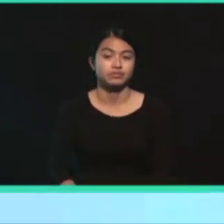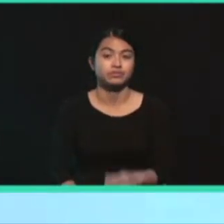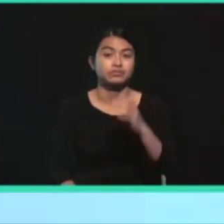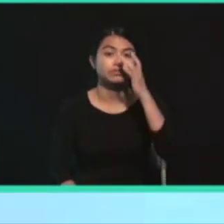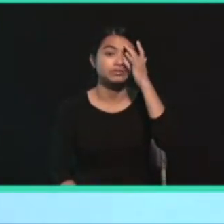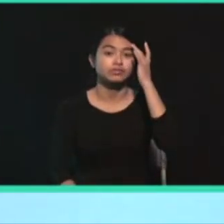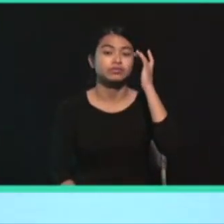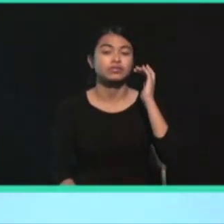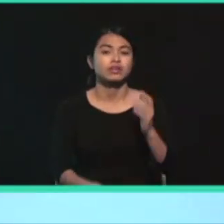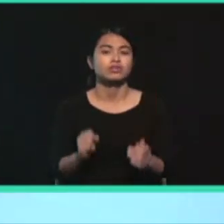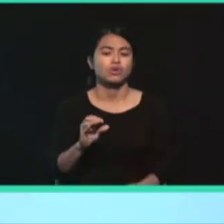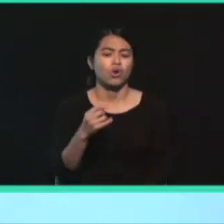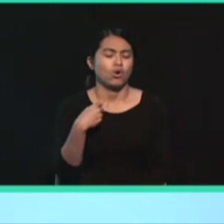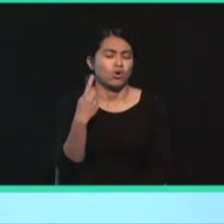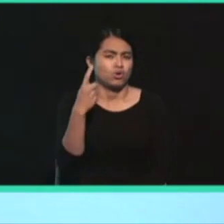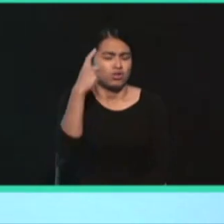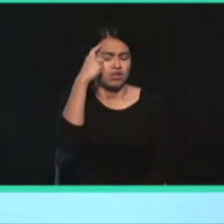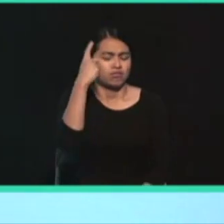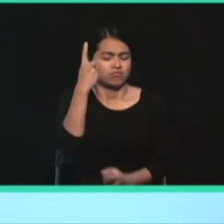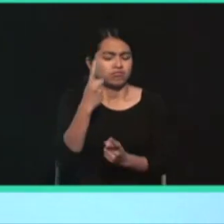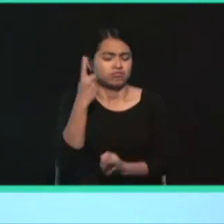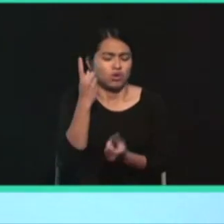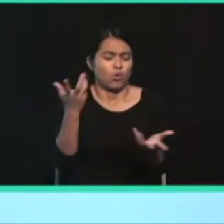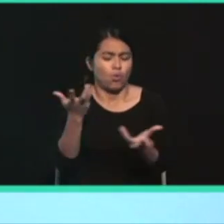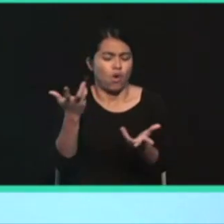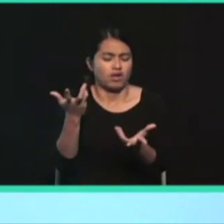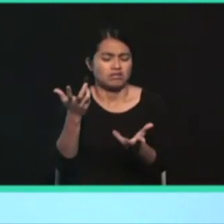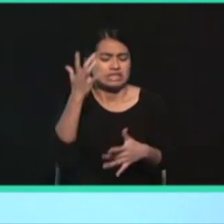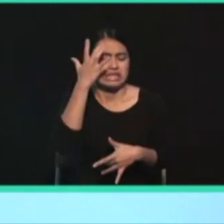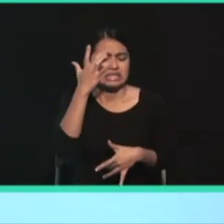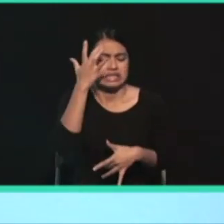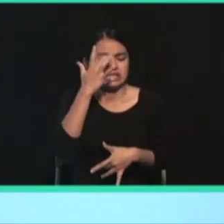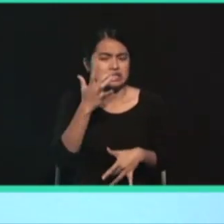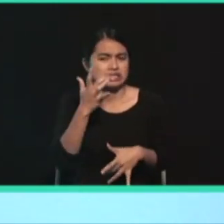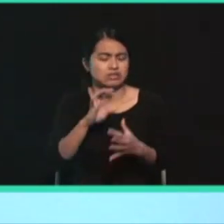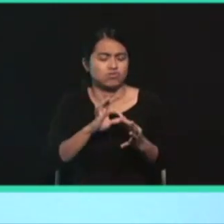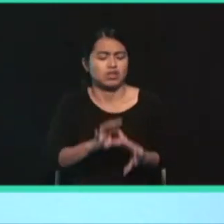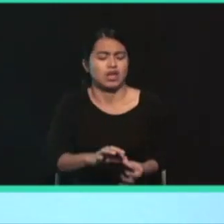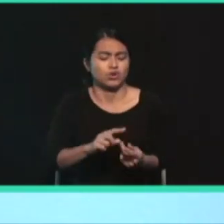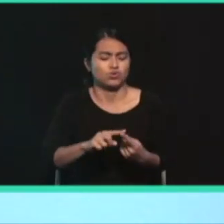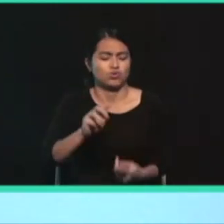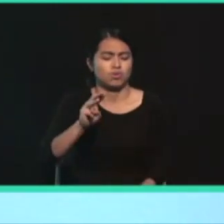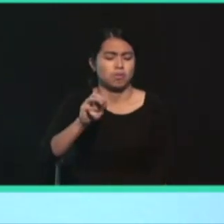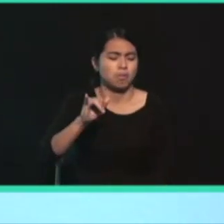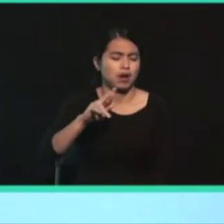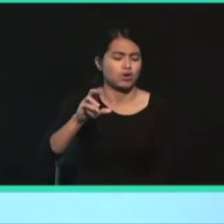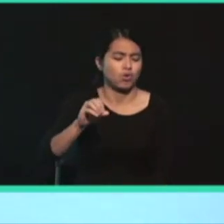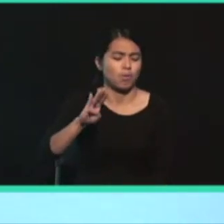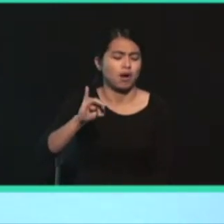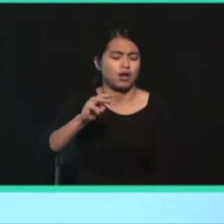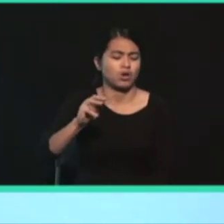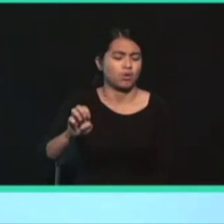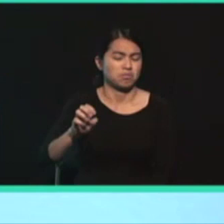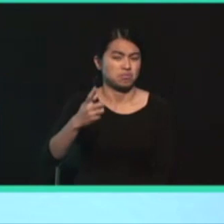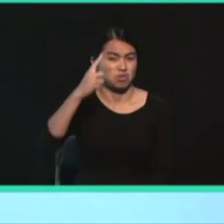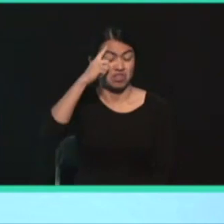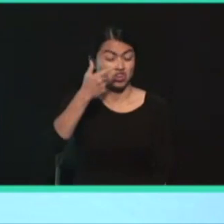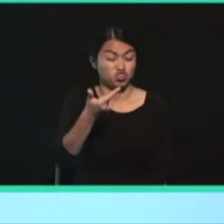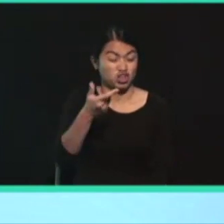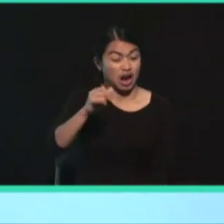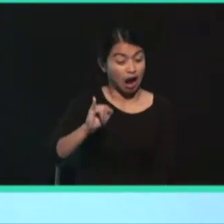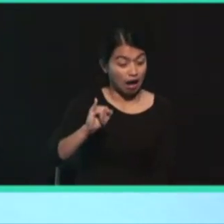idea what diseases the microbiome could be associated with, you might specifically think it should be